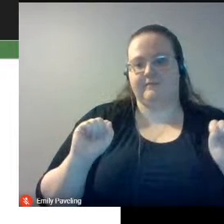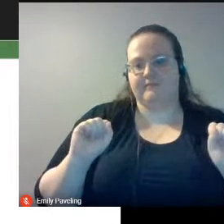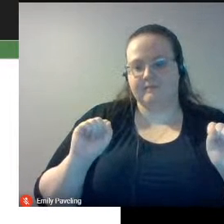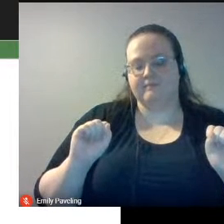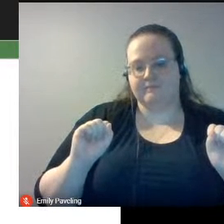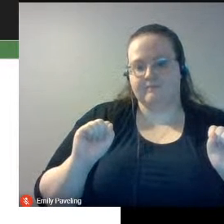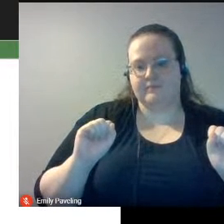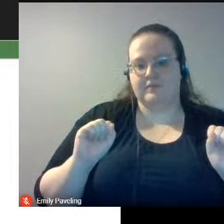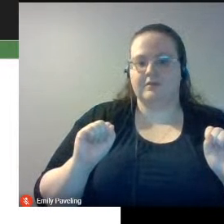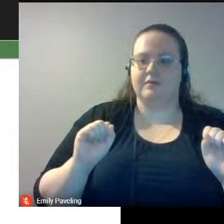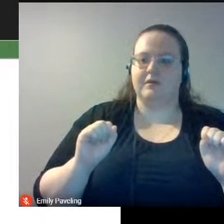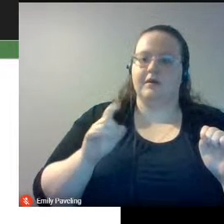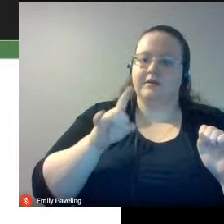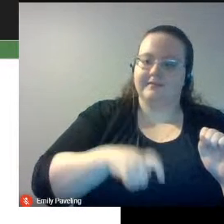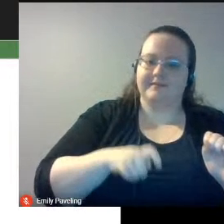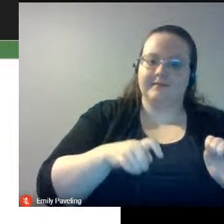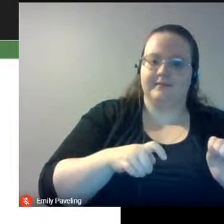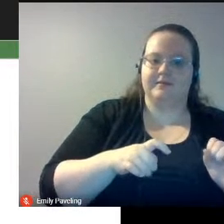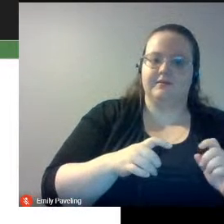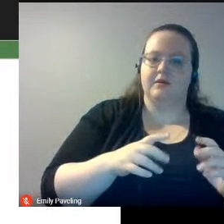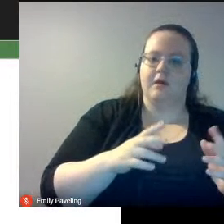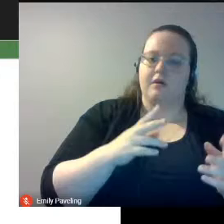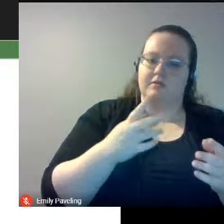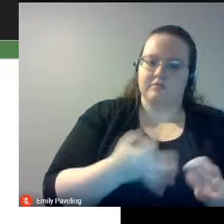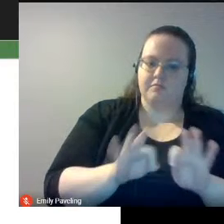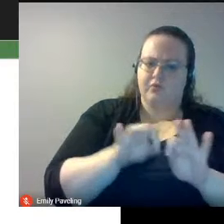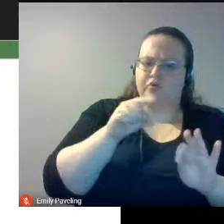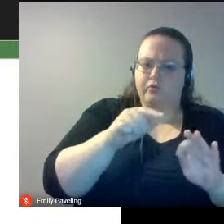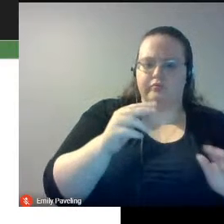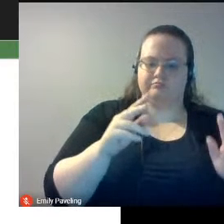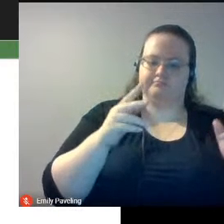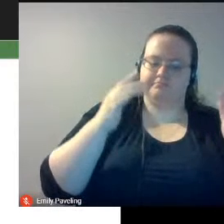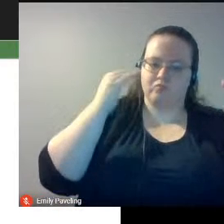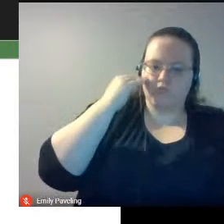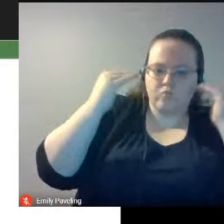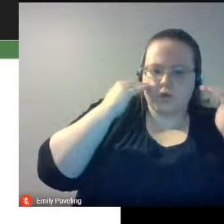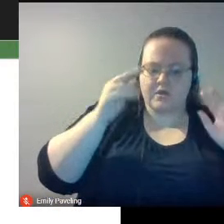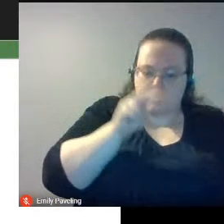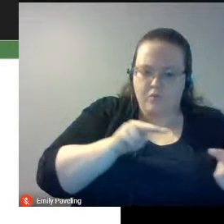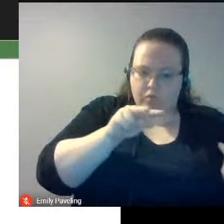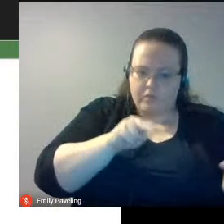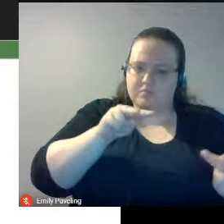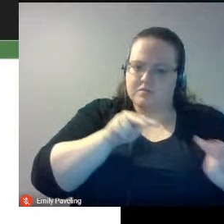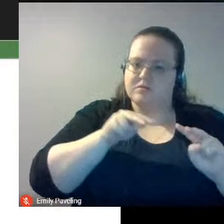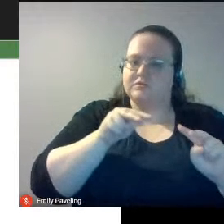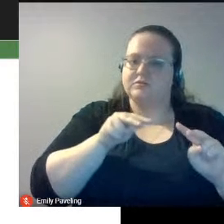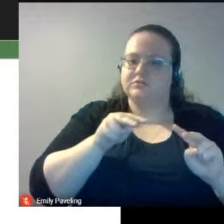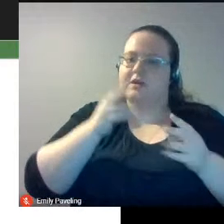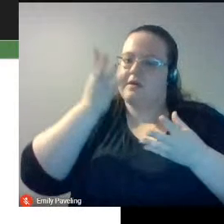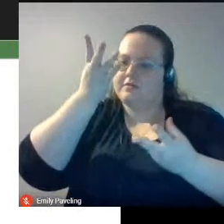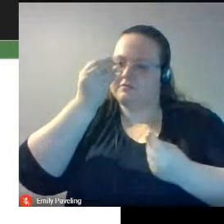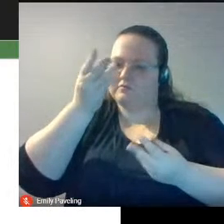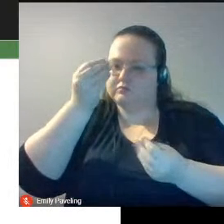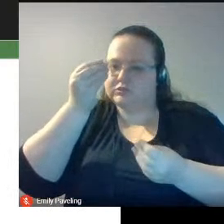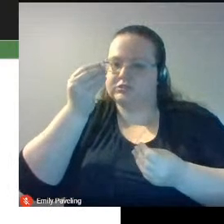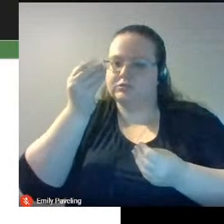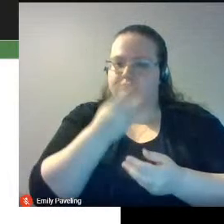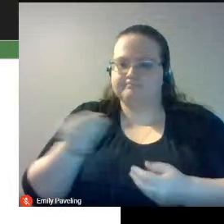informed, and keeping your children home when they are ill, you will be helping to limit the spread of COVID-19